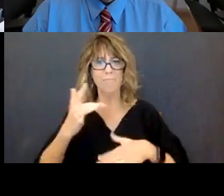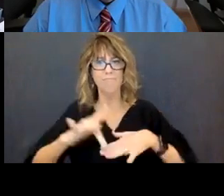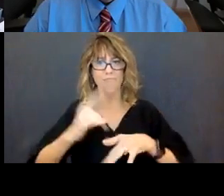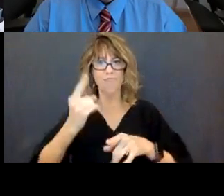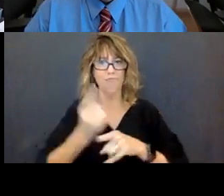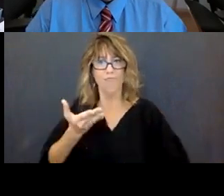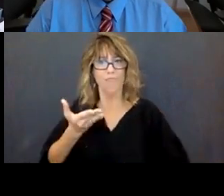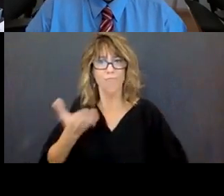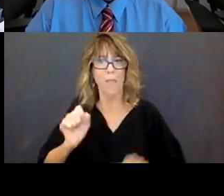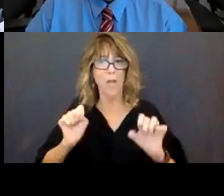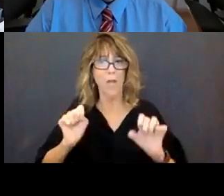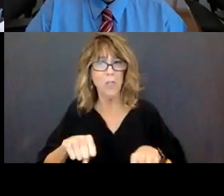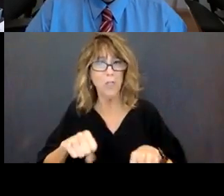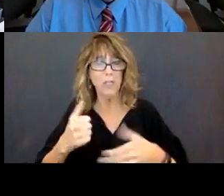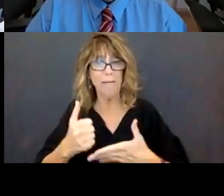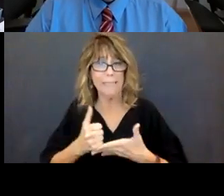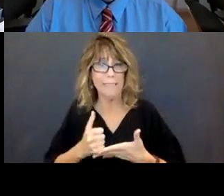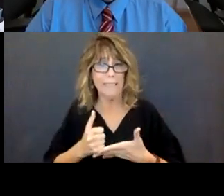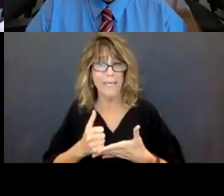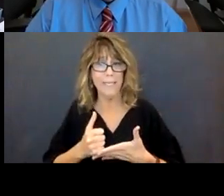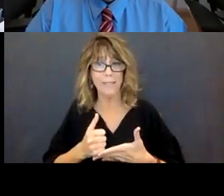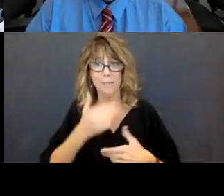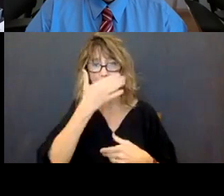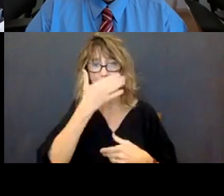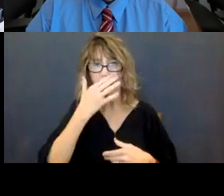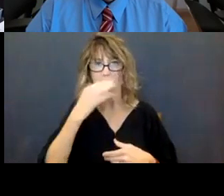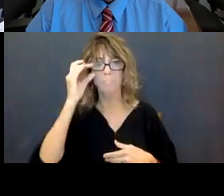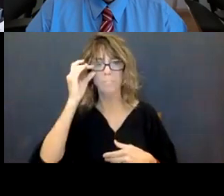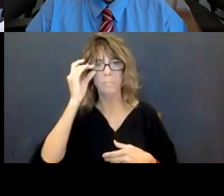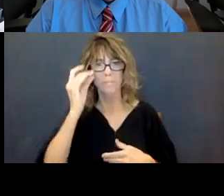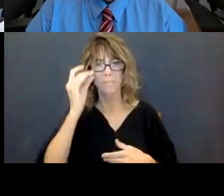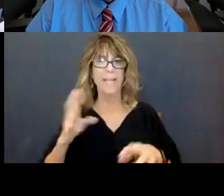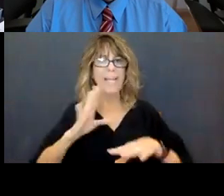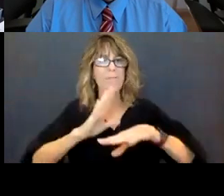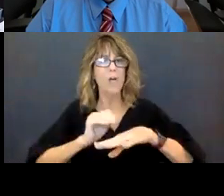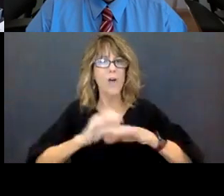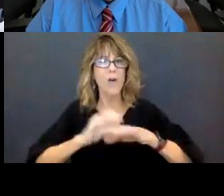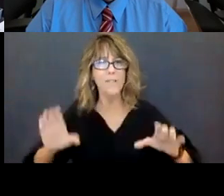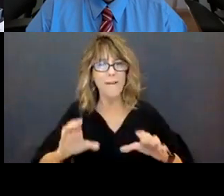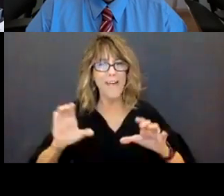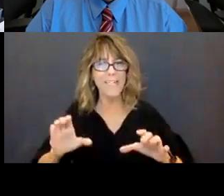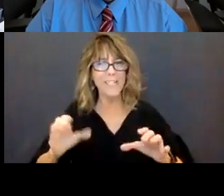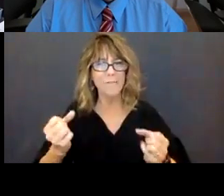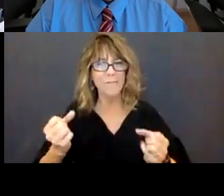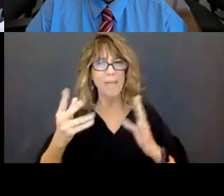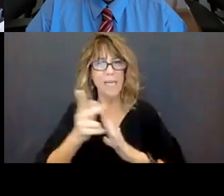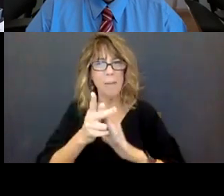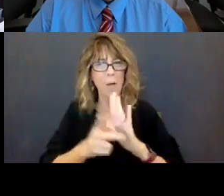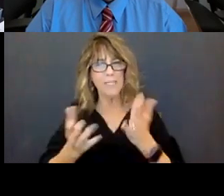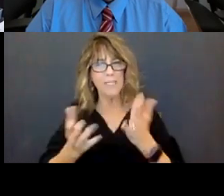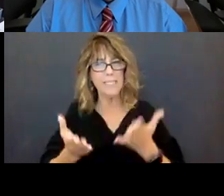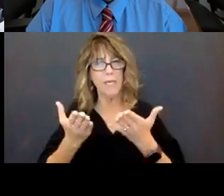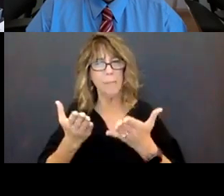that could assist us and really a call to action in support of many of the policy recommendations. And that's